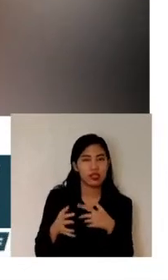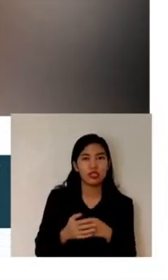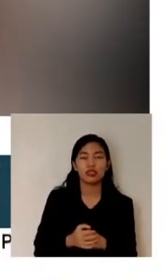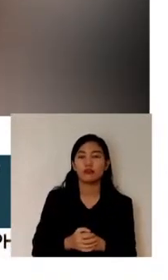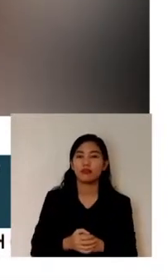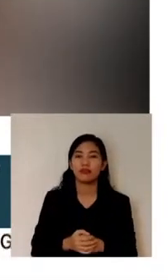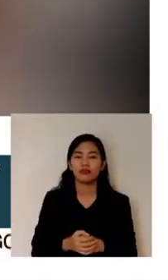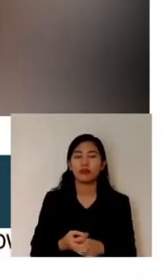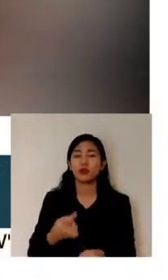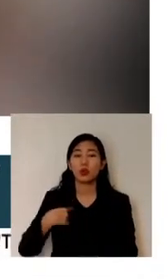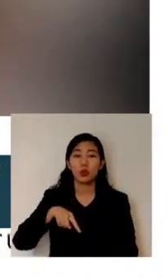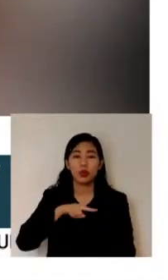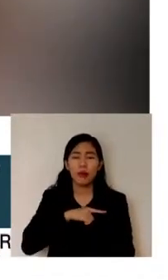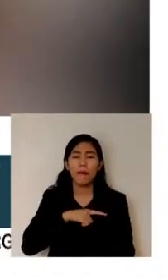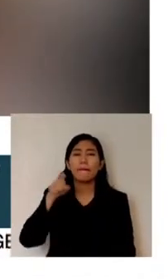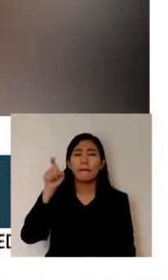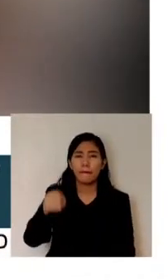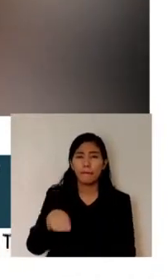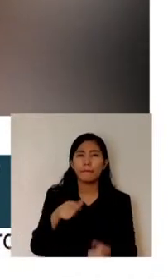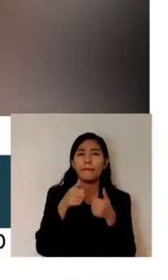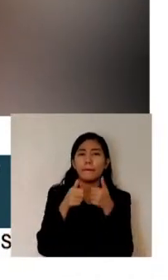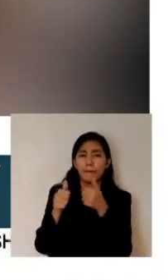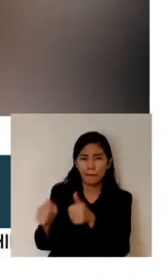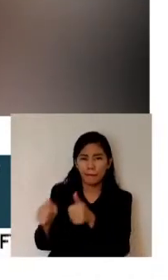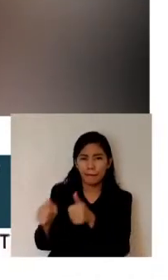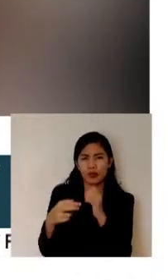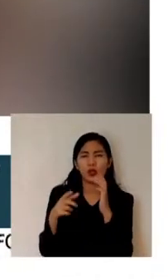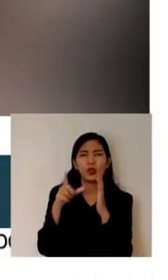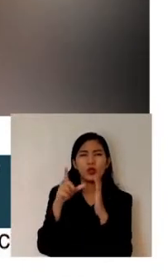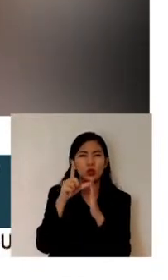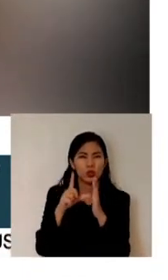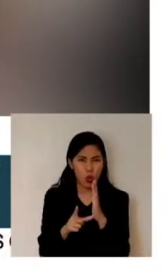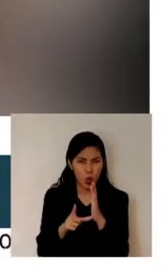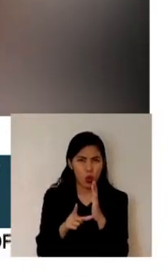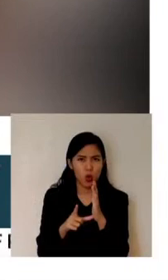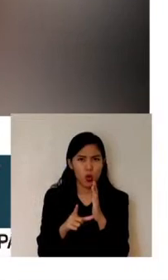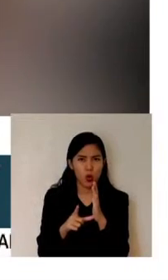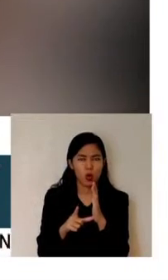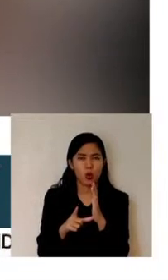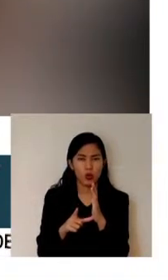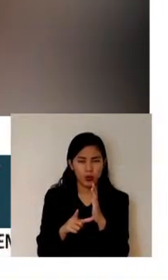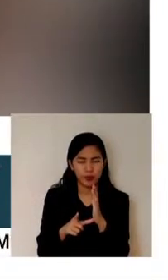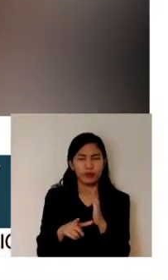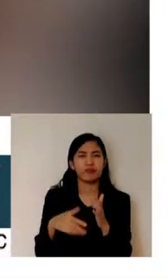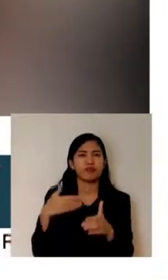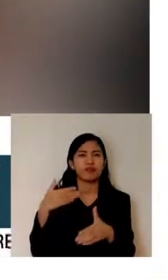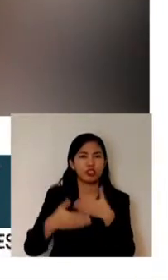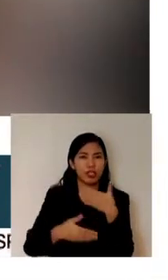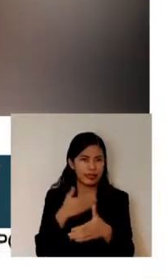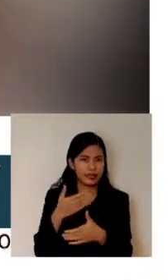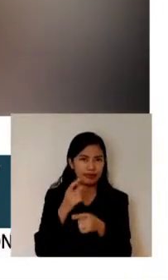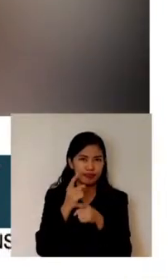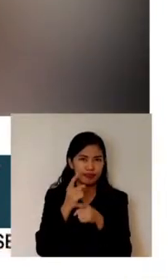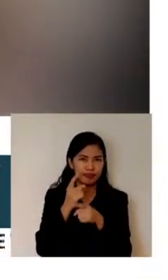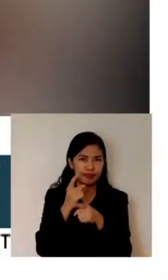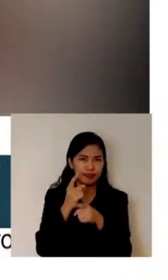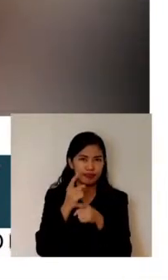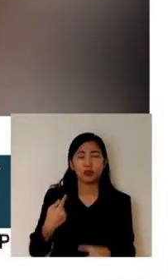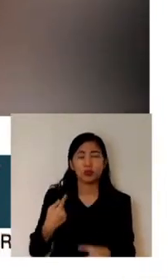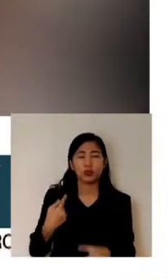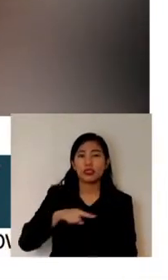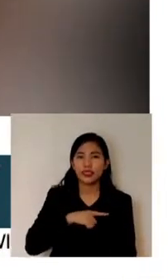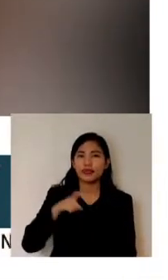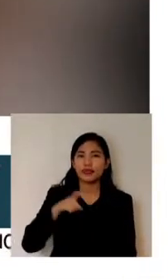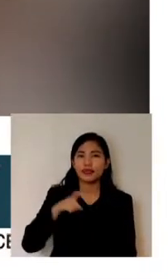we have to abide by the rule of law, due process. We have to wait for